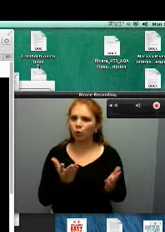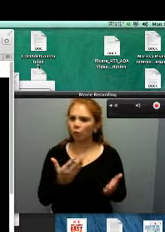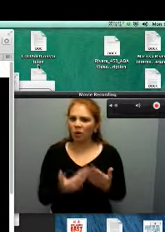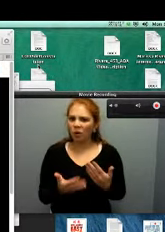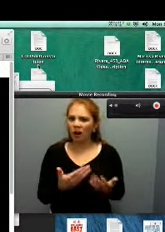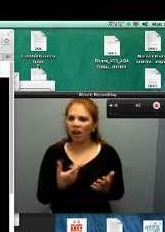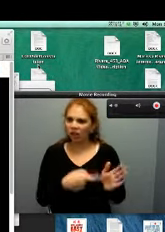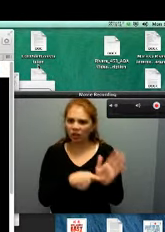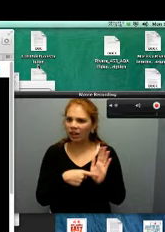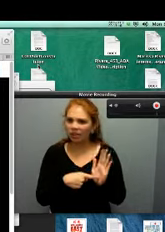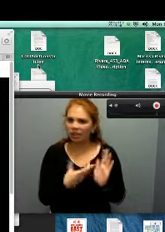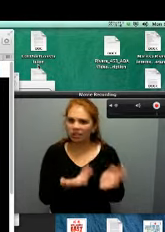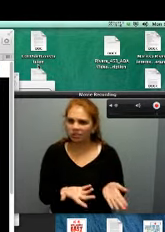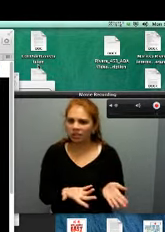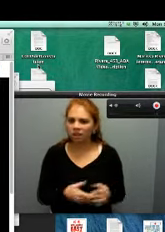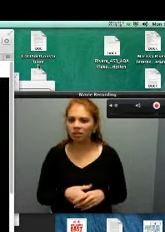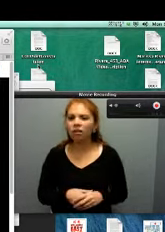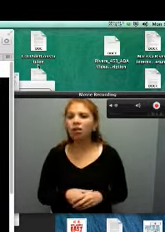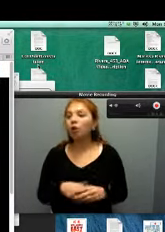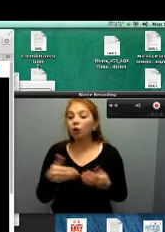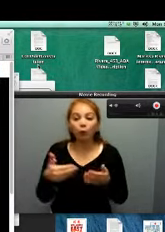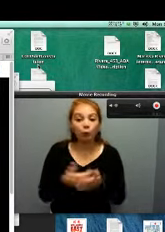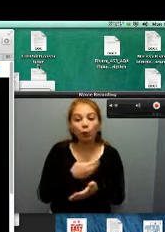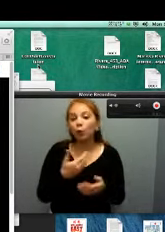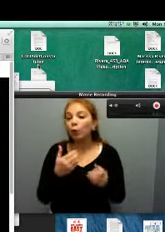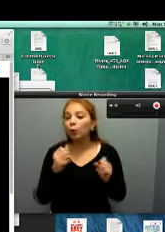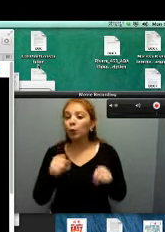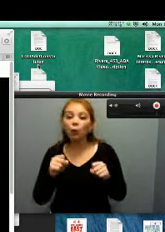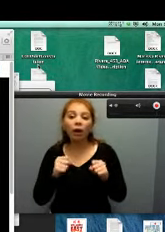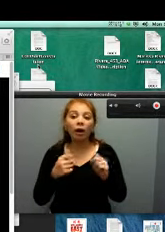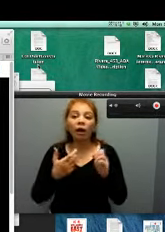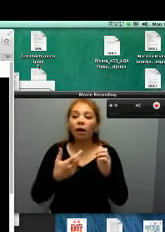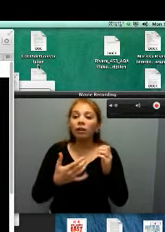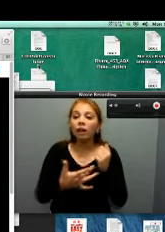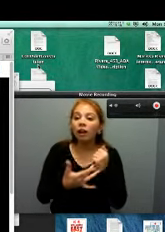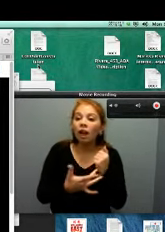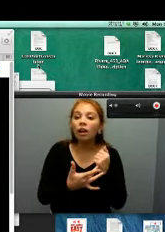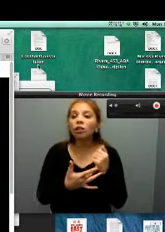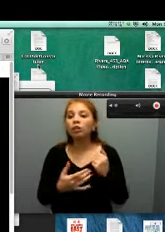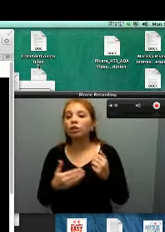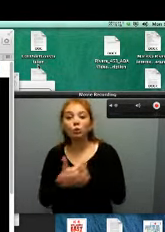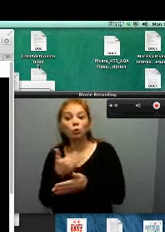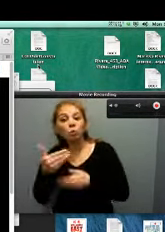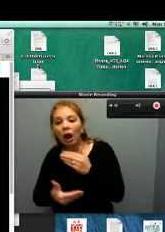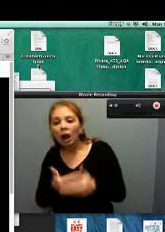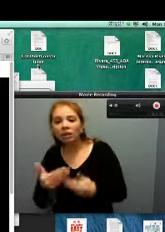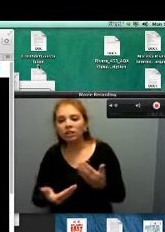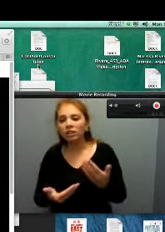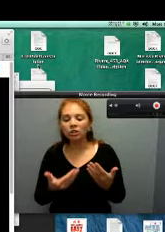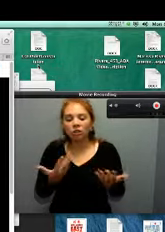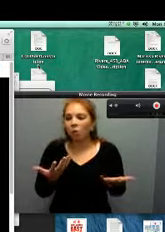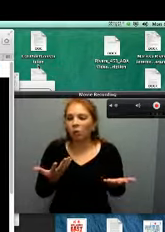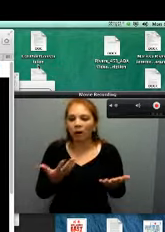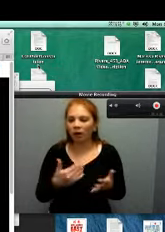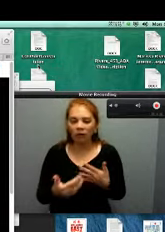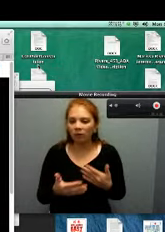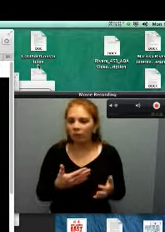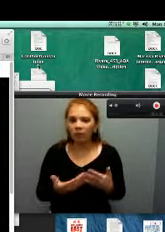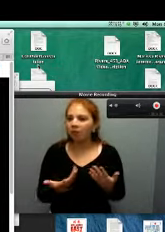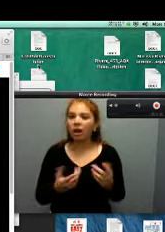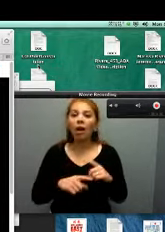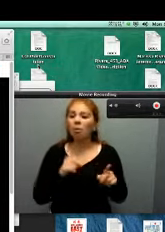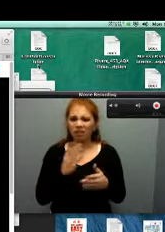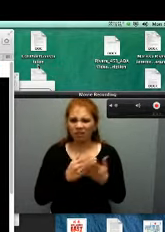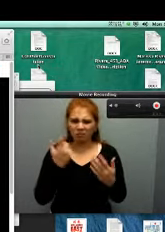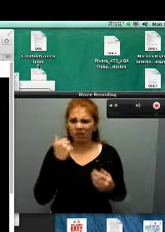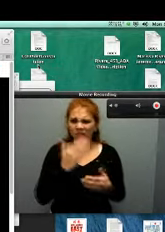whatever it is. The new technology, the process, or whatever. So just because somebody's a little